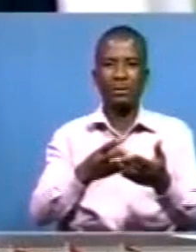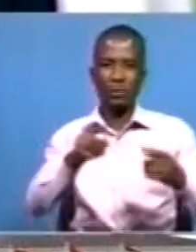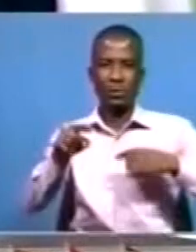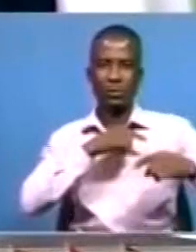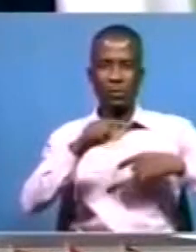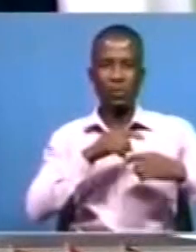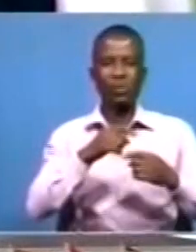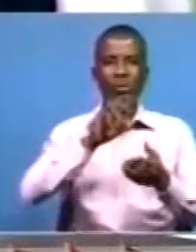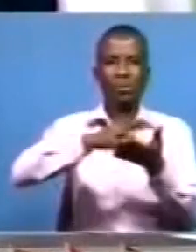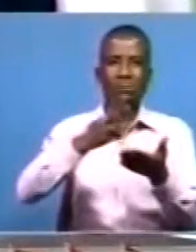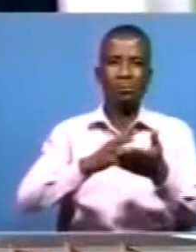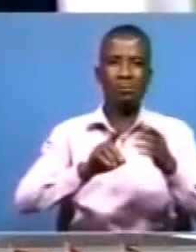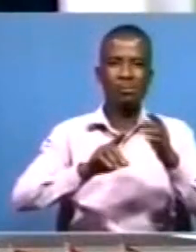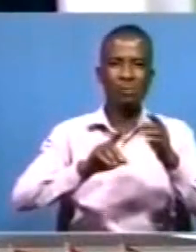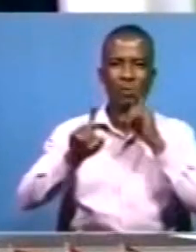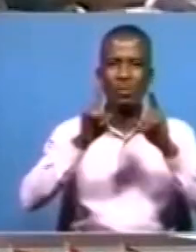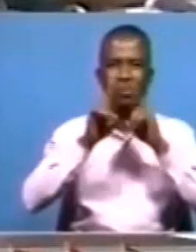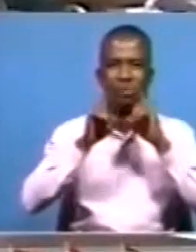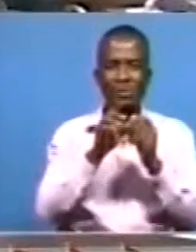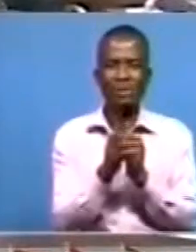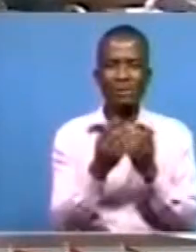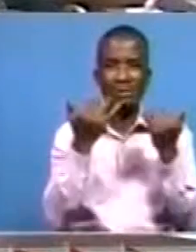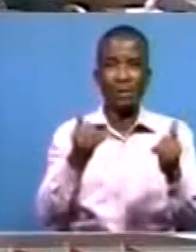the defendants was right when he submitted that the